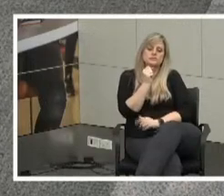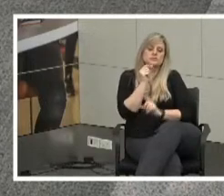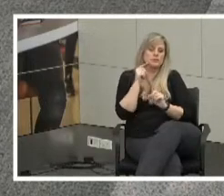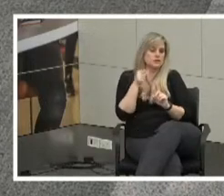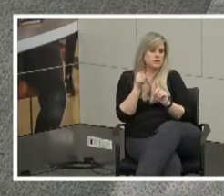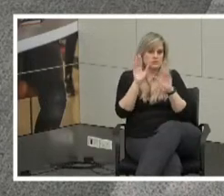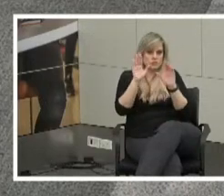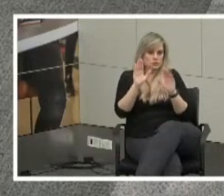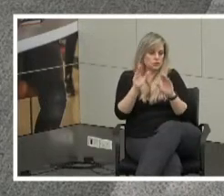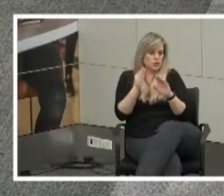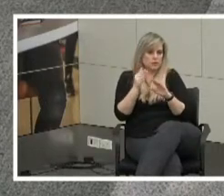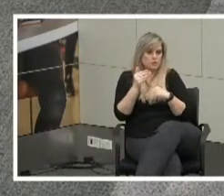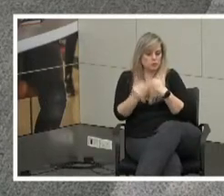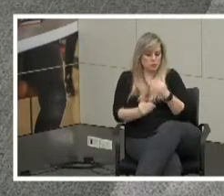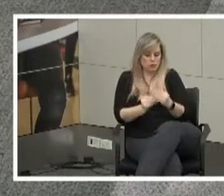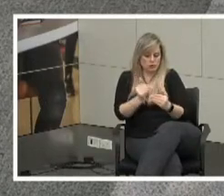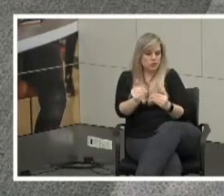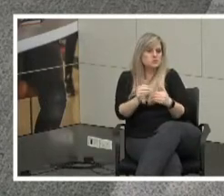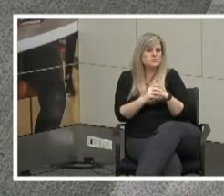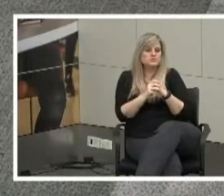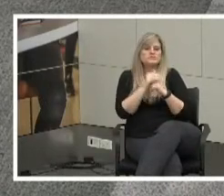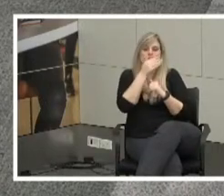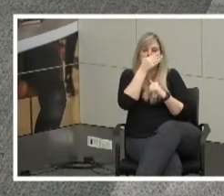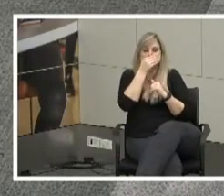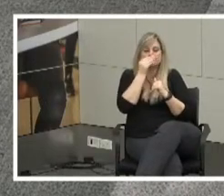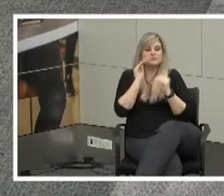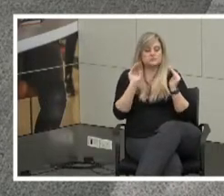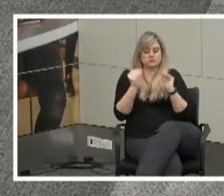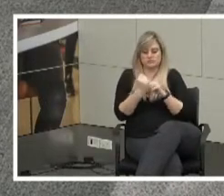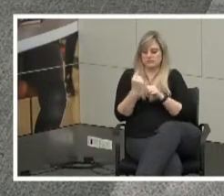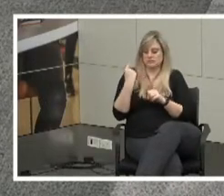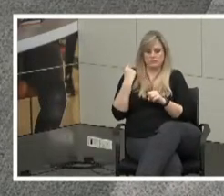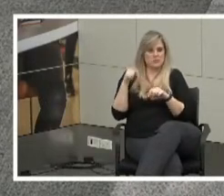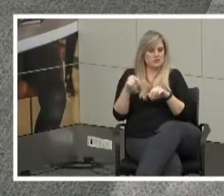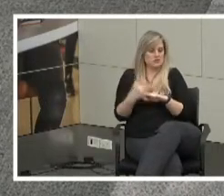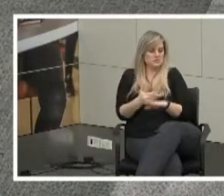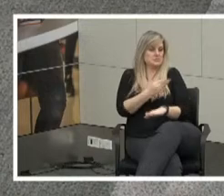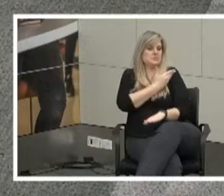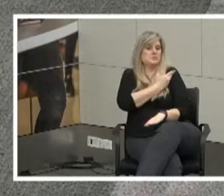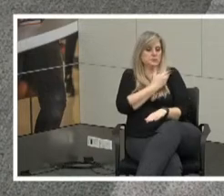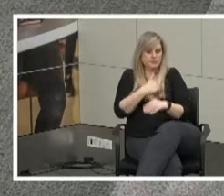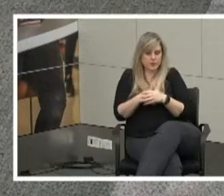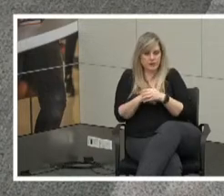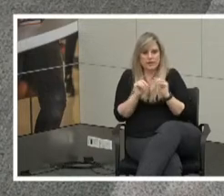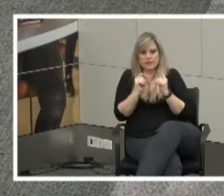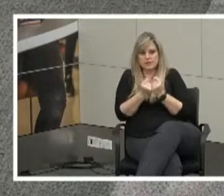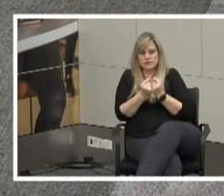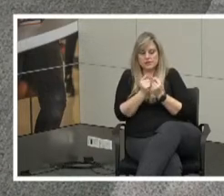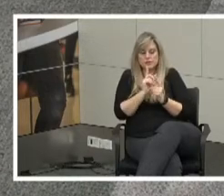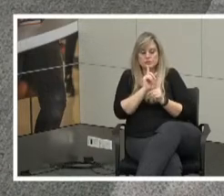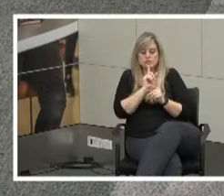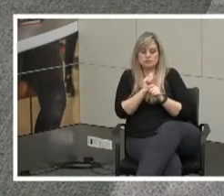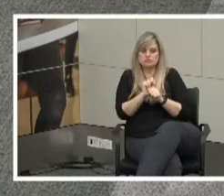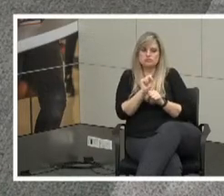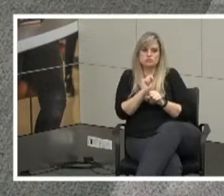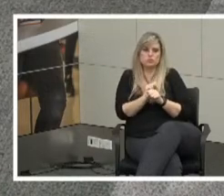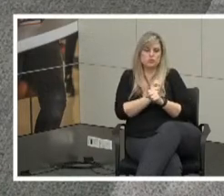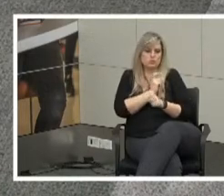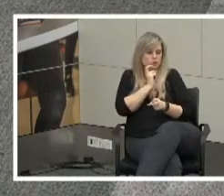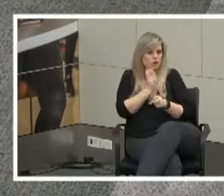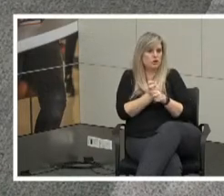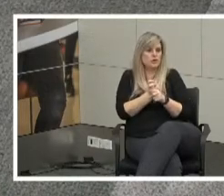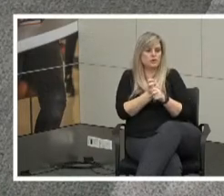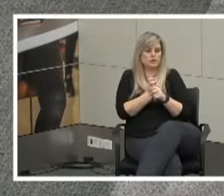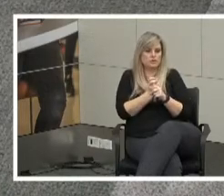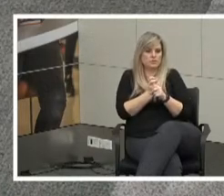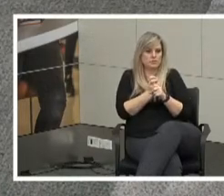is great progress um from last year and um the team has worked really hard um